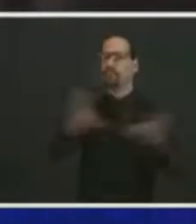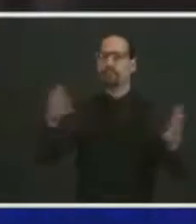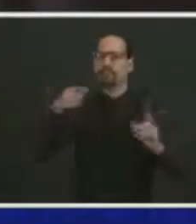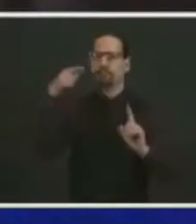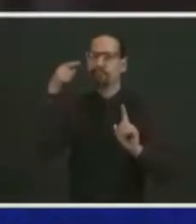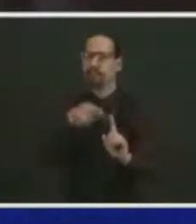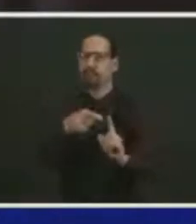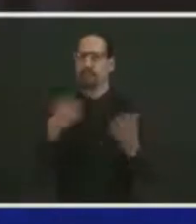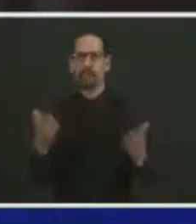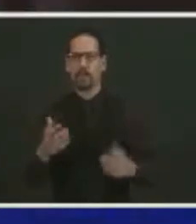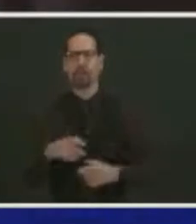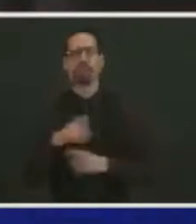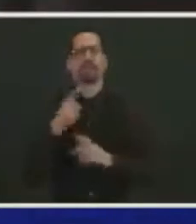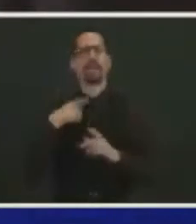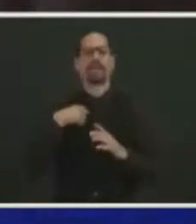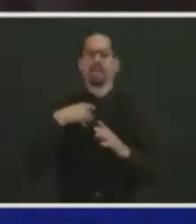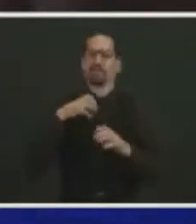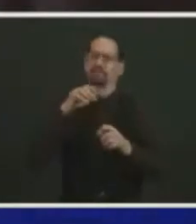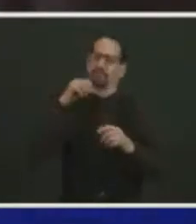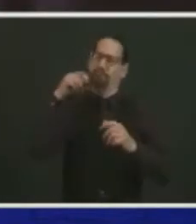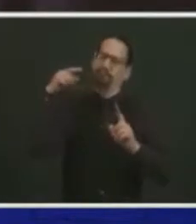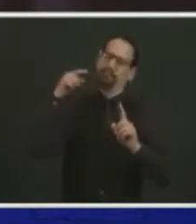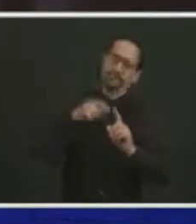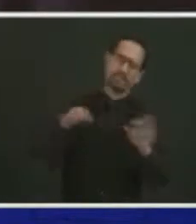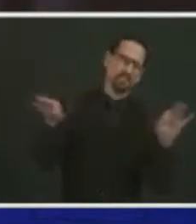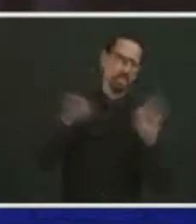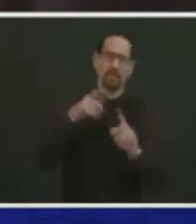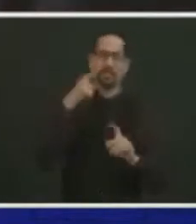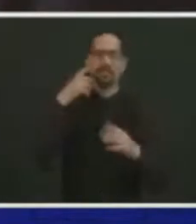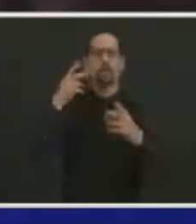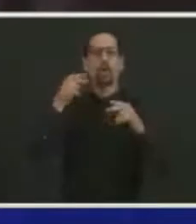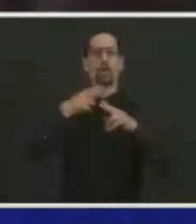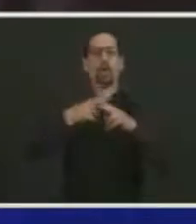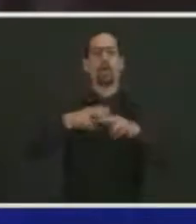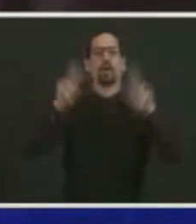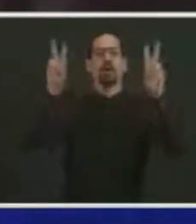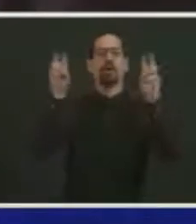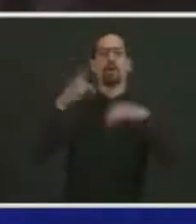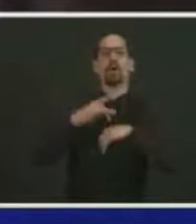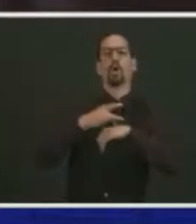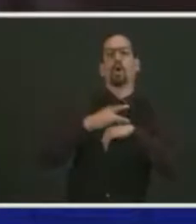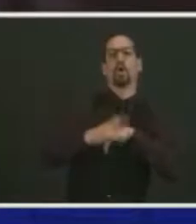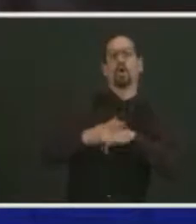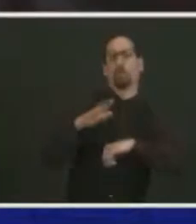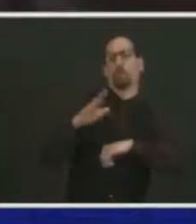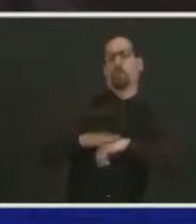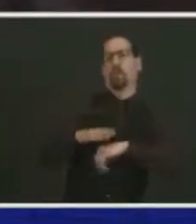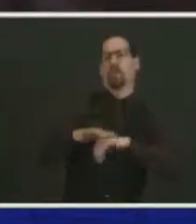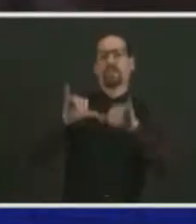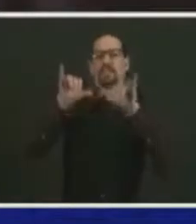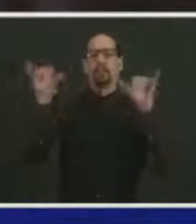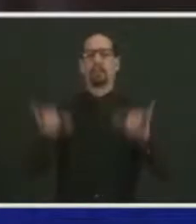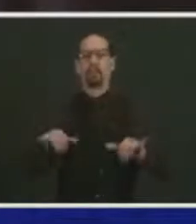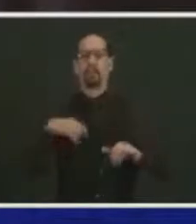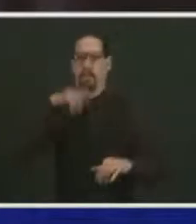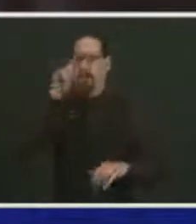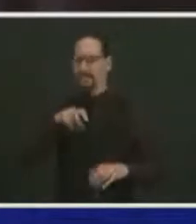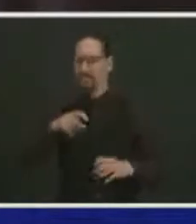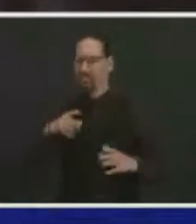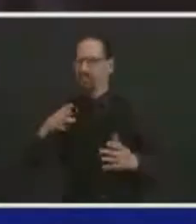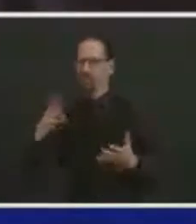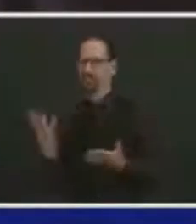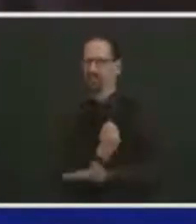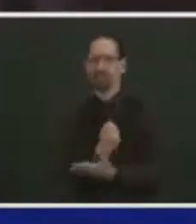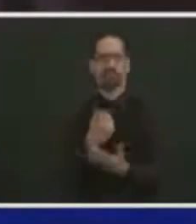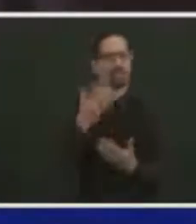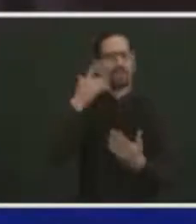effective early warning detection system, which includes testing certain people who are